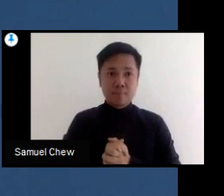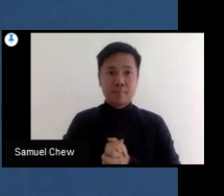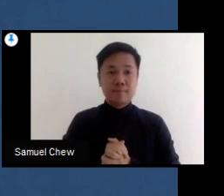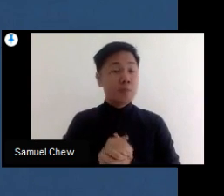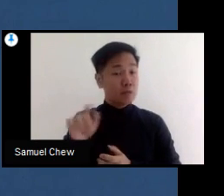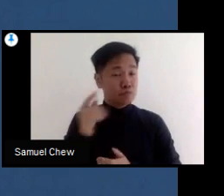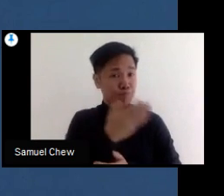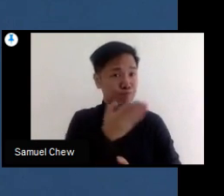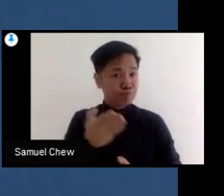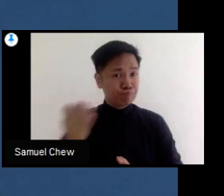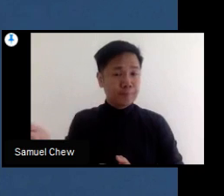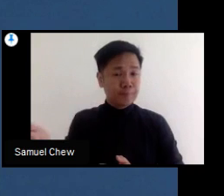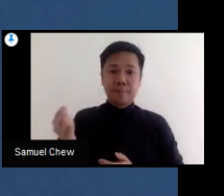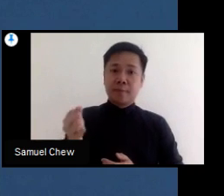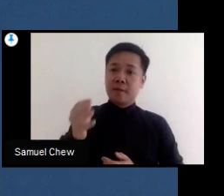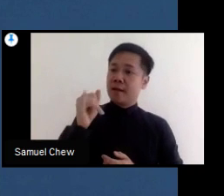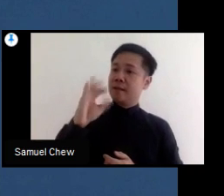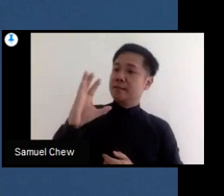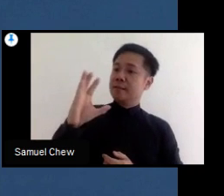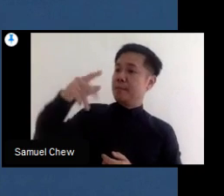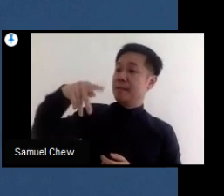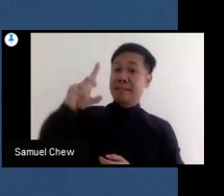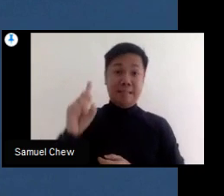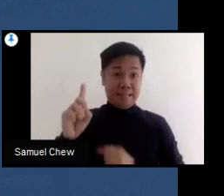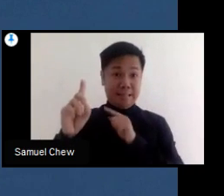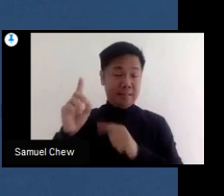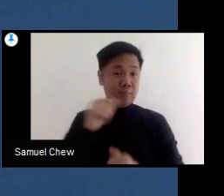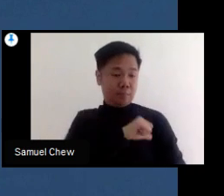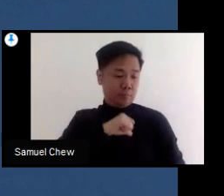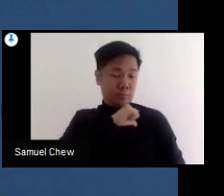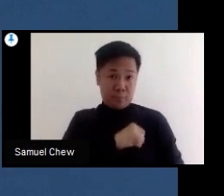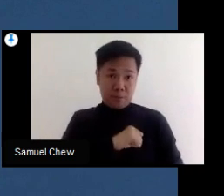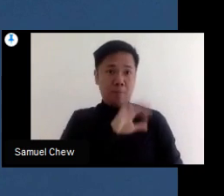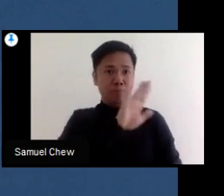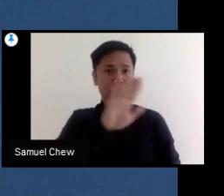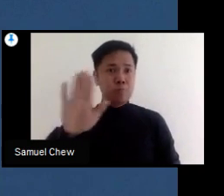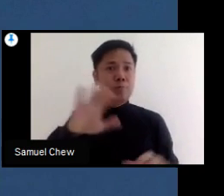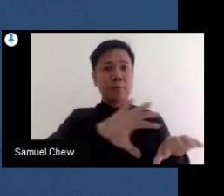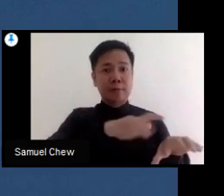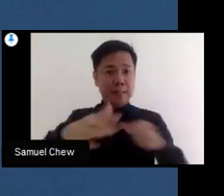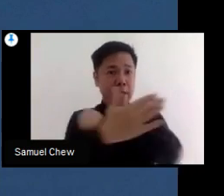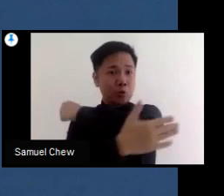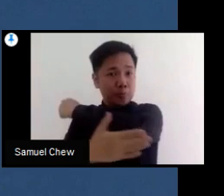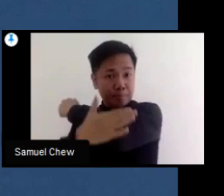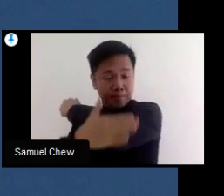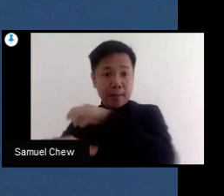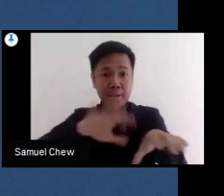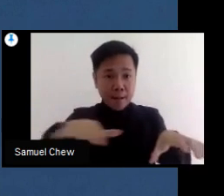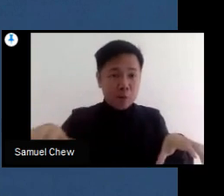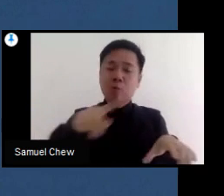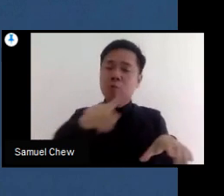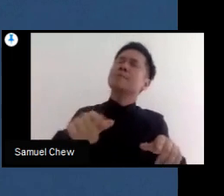promote ICPD commitments as nationally appropriate and on voluntary basis has been the underlying principle that